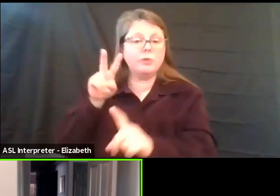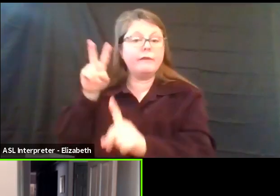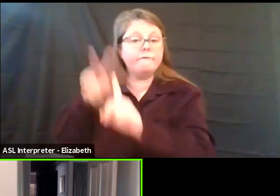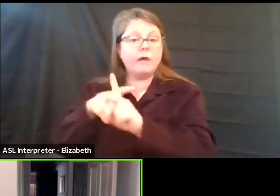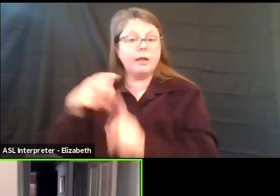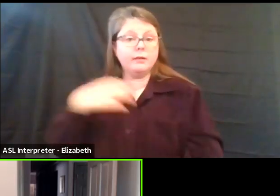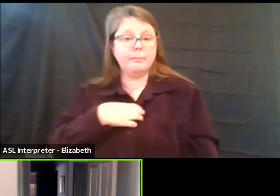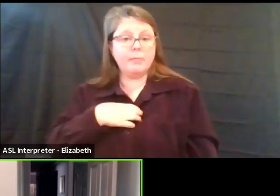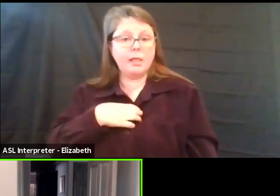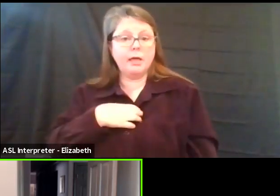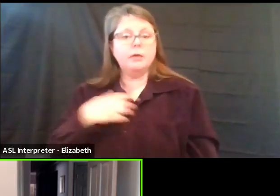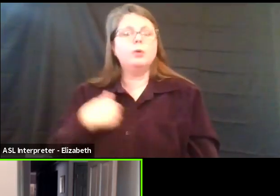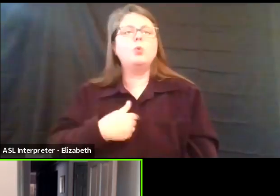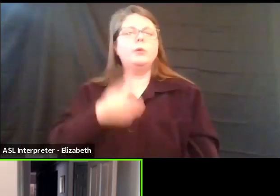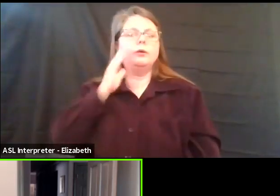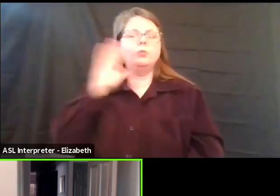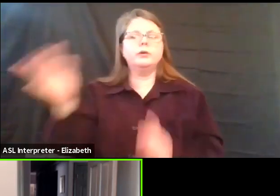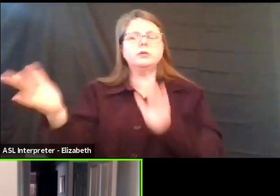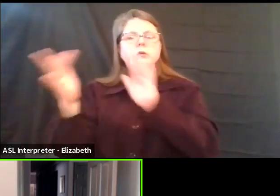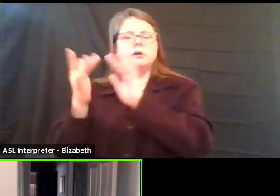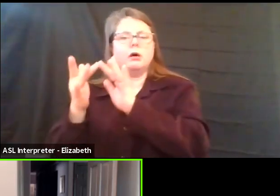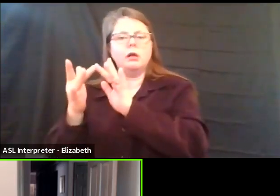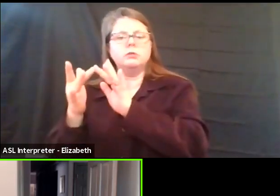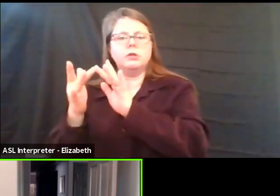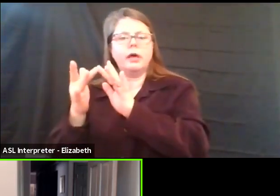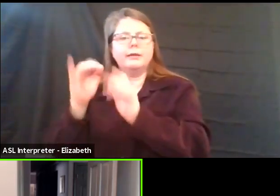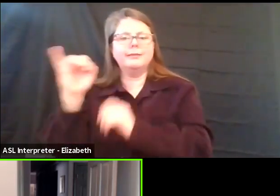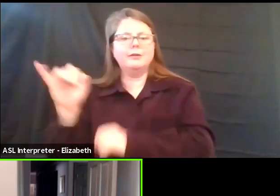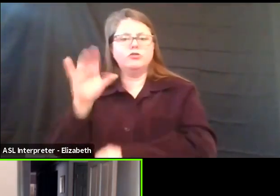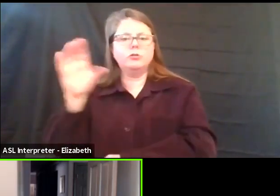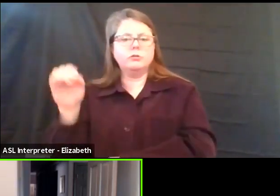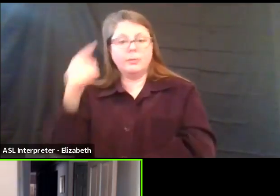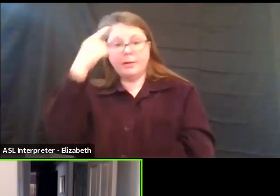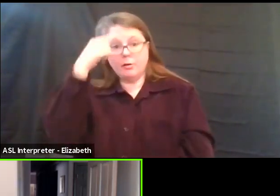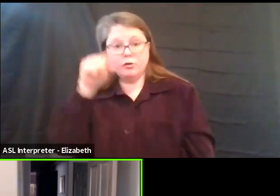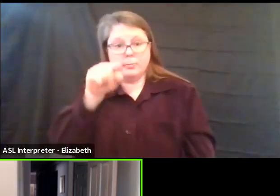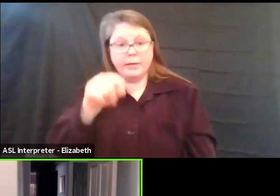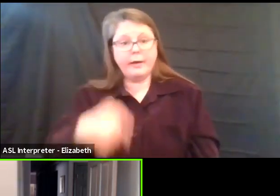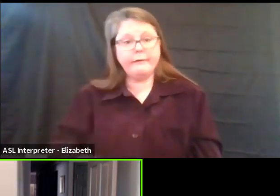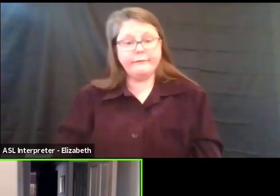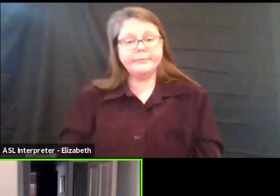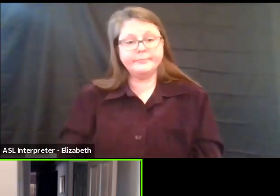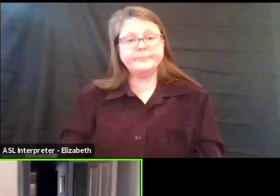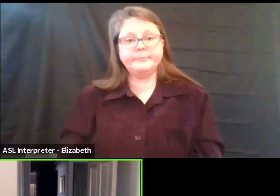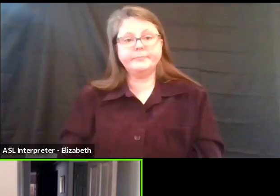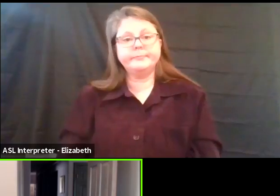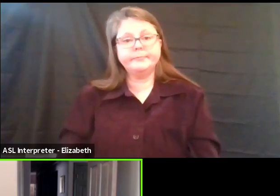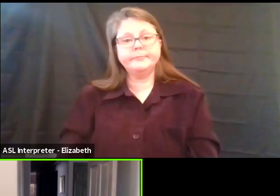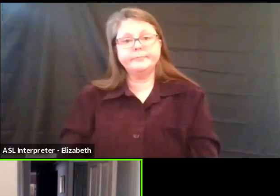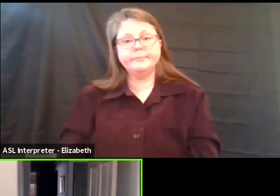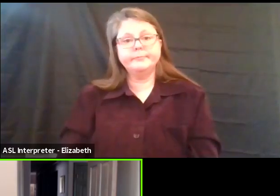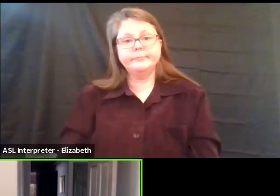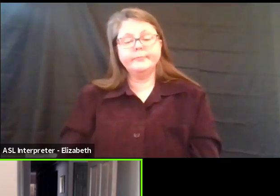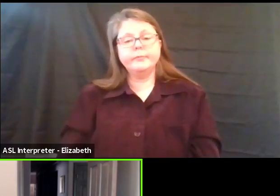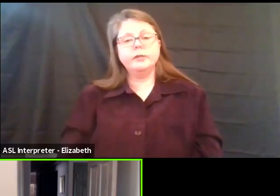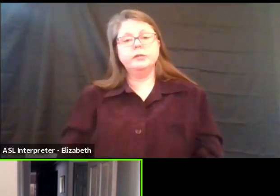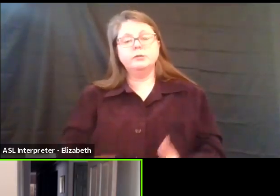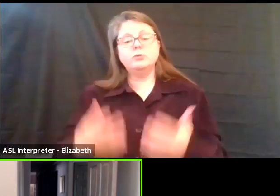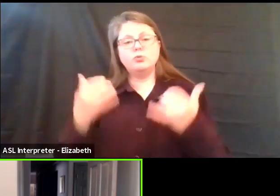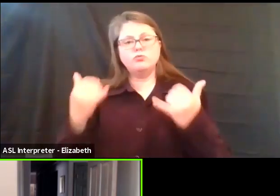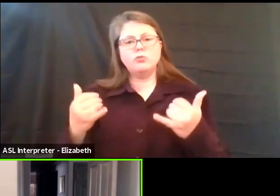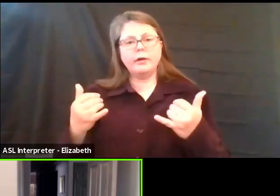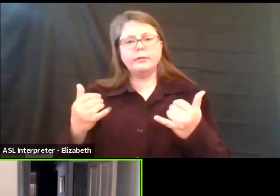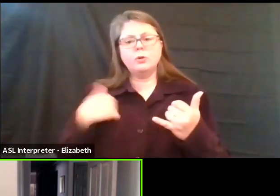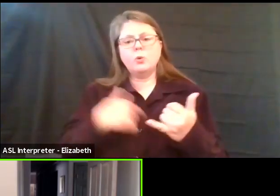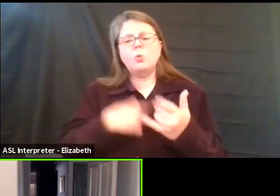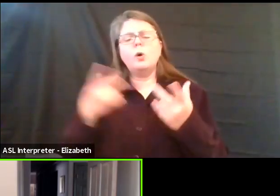behalf. Just for clarification, what we would be doing is determining whether or not the insurance company is in compliance with the